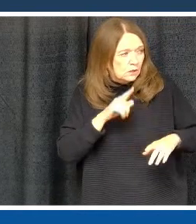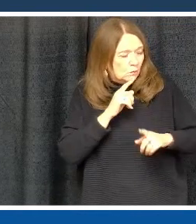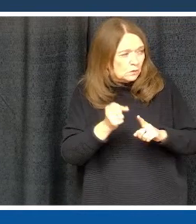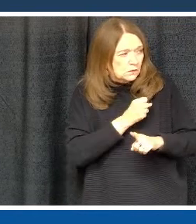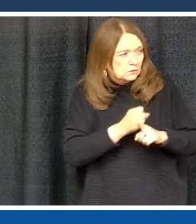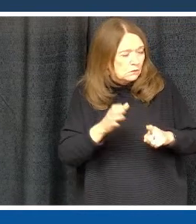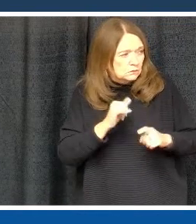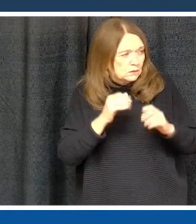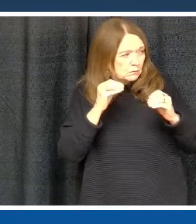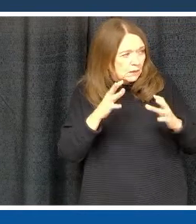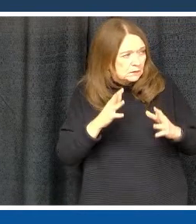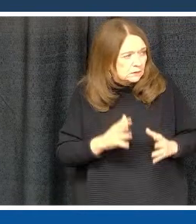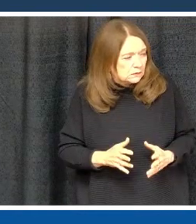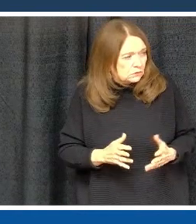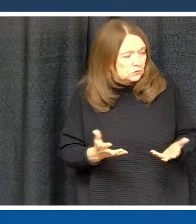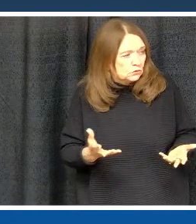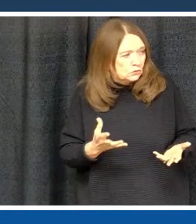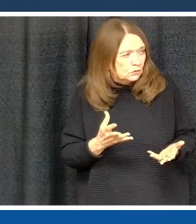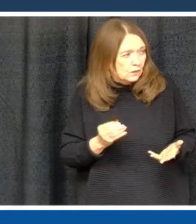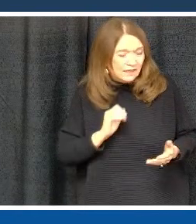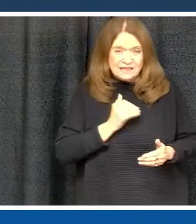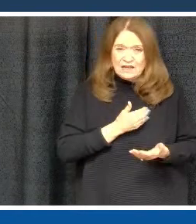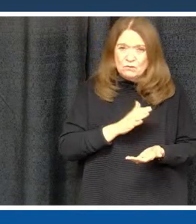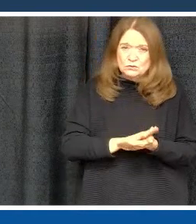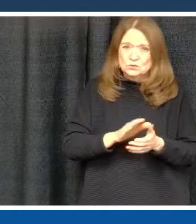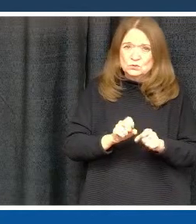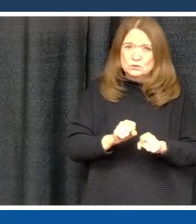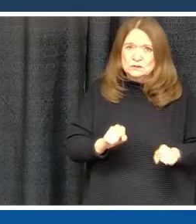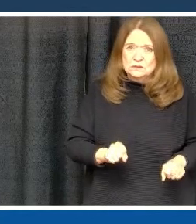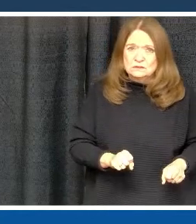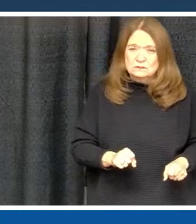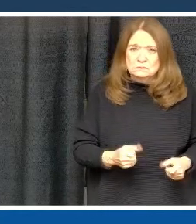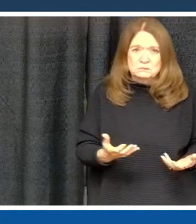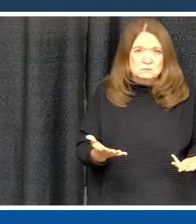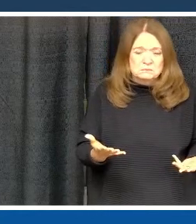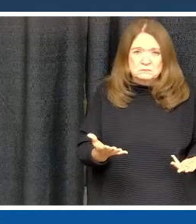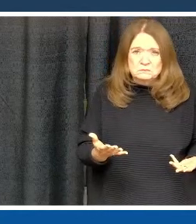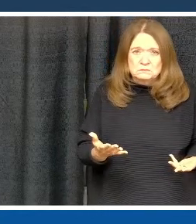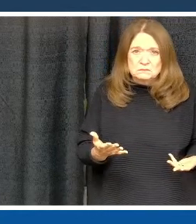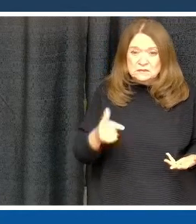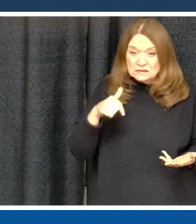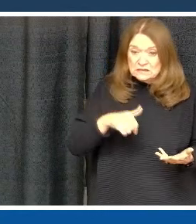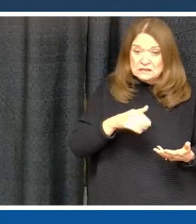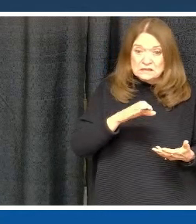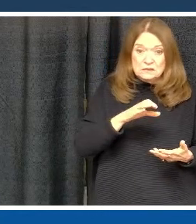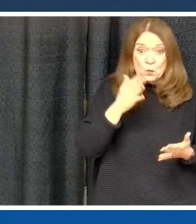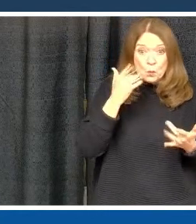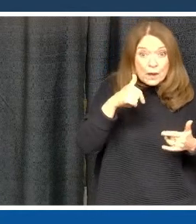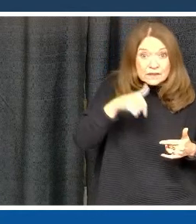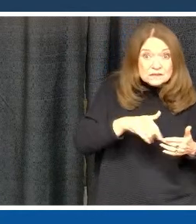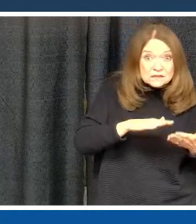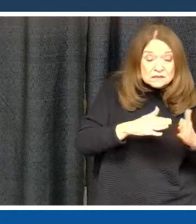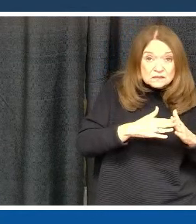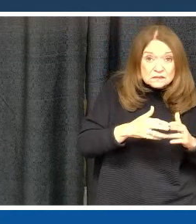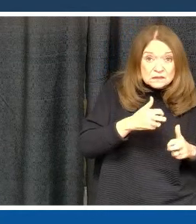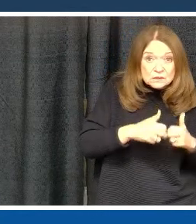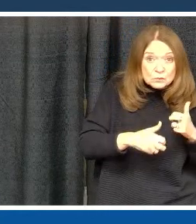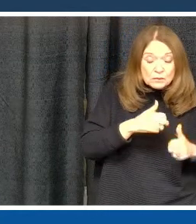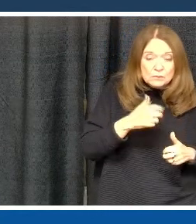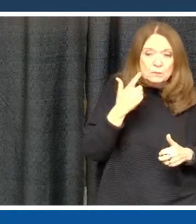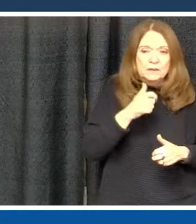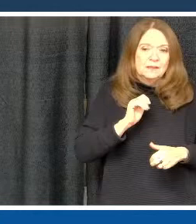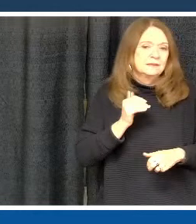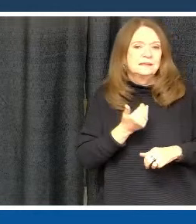teacher in our school system. Why is this a city problem? Because it's